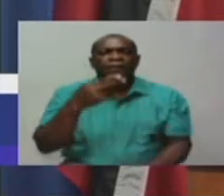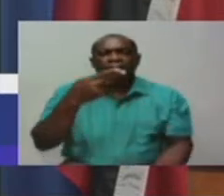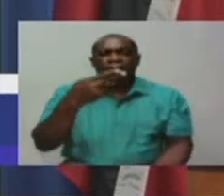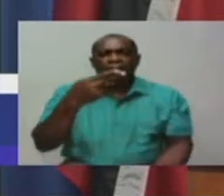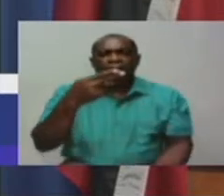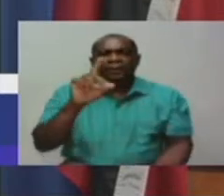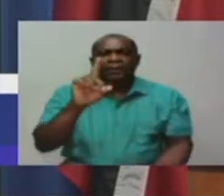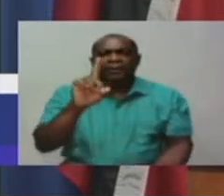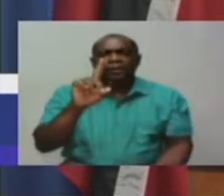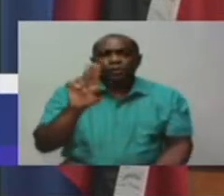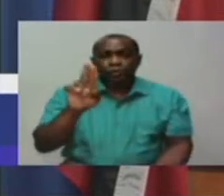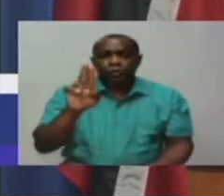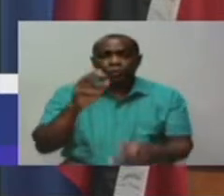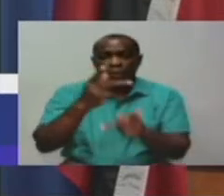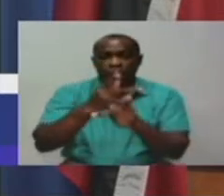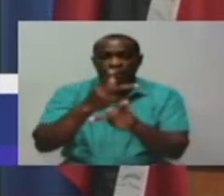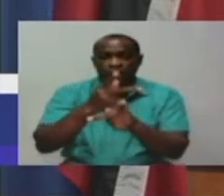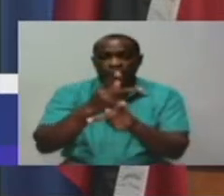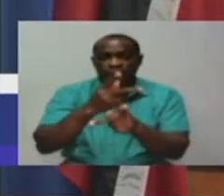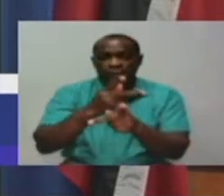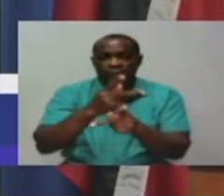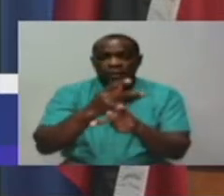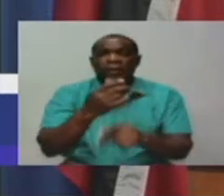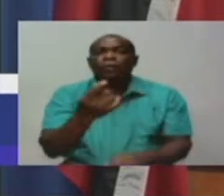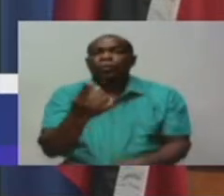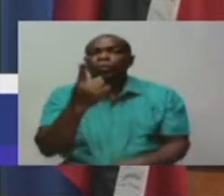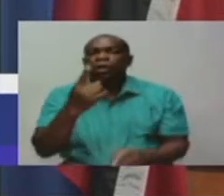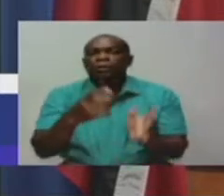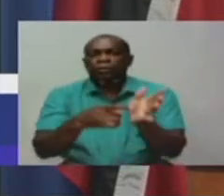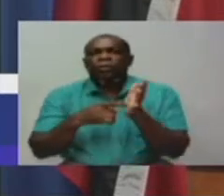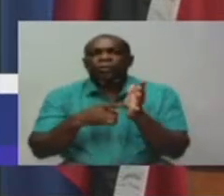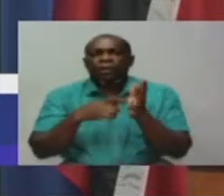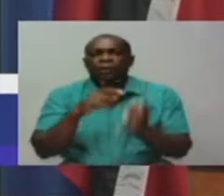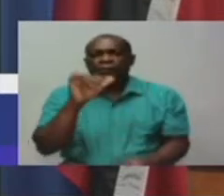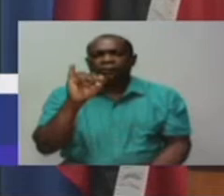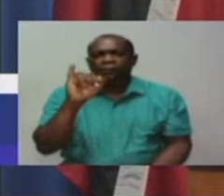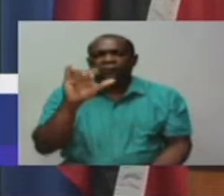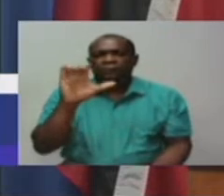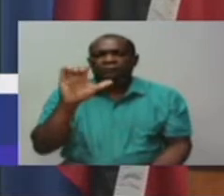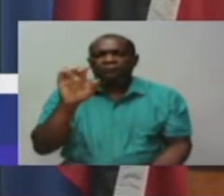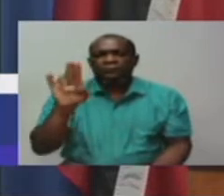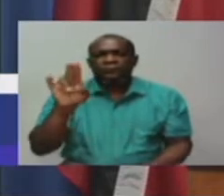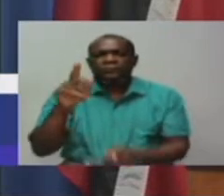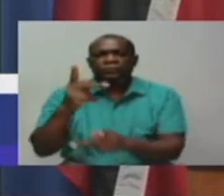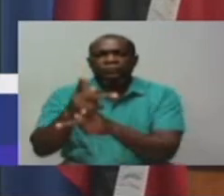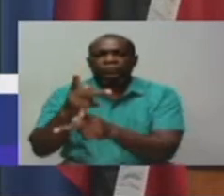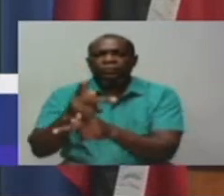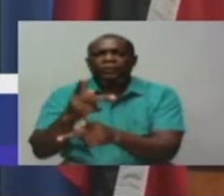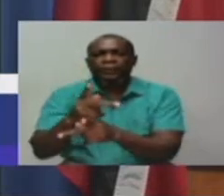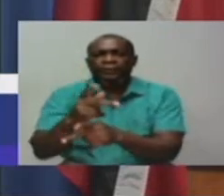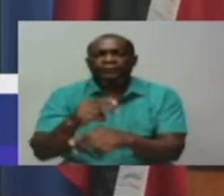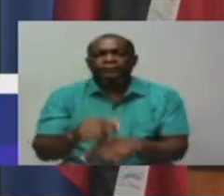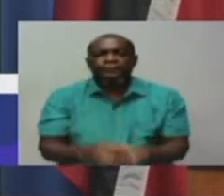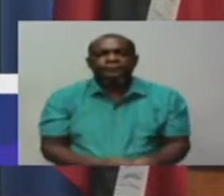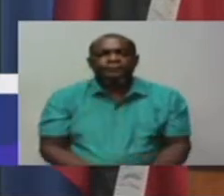level care, and 1 child requires intensive care unit level care. Thank